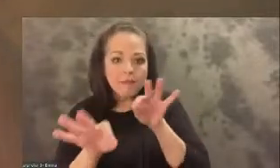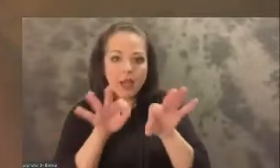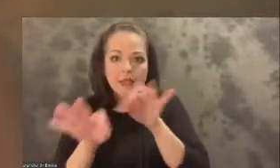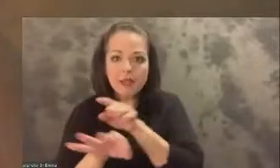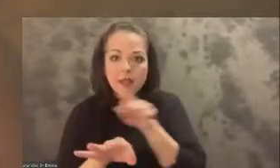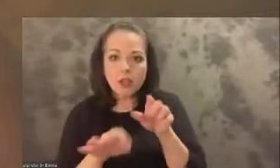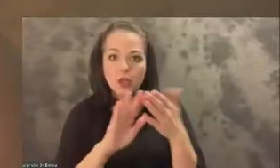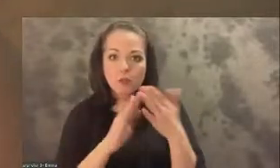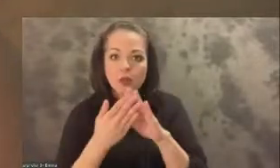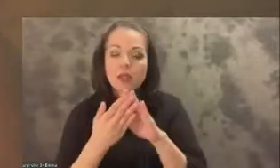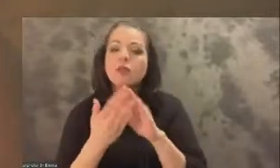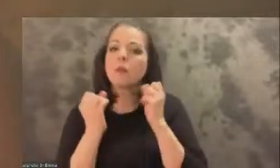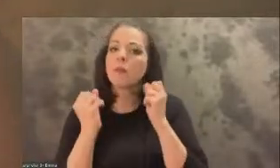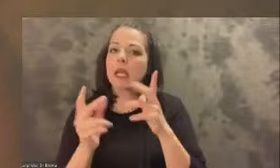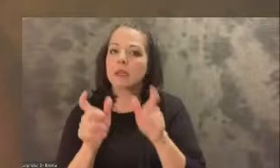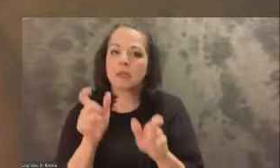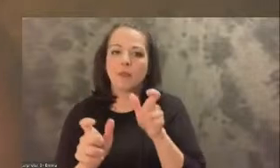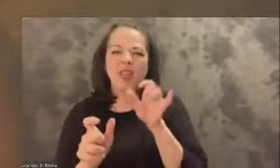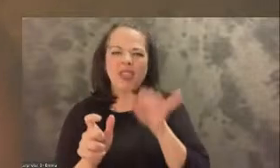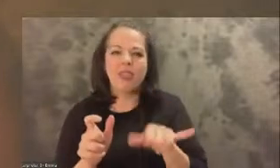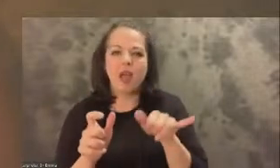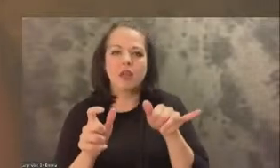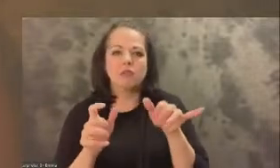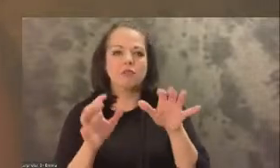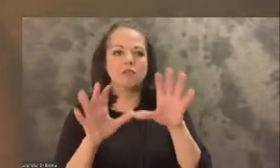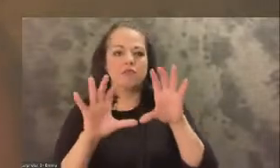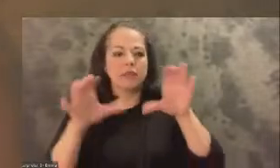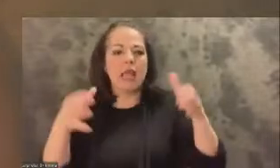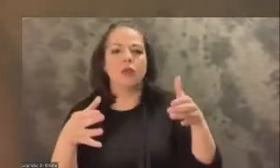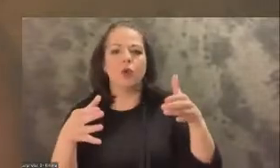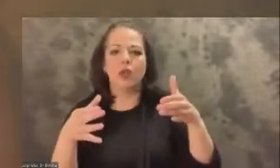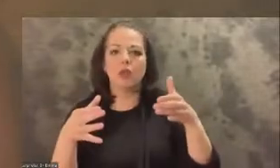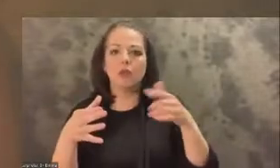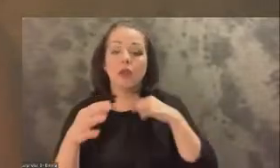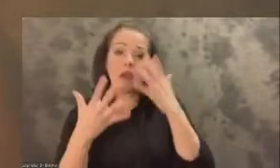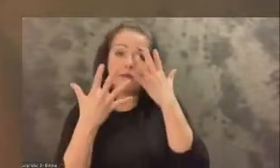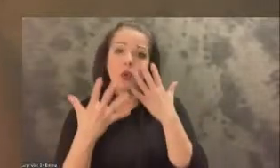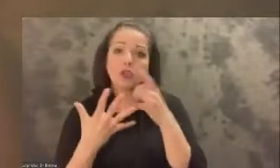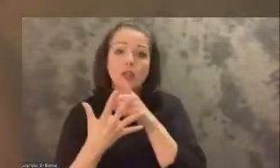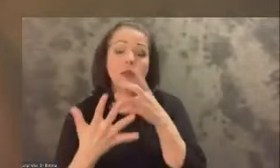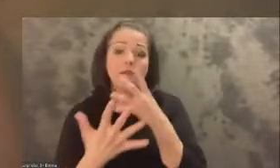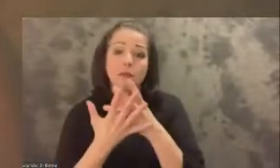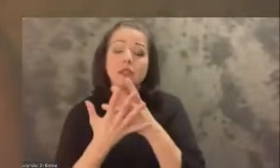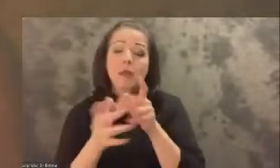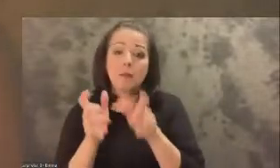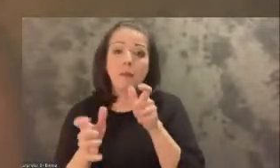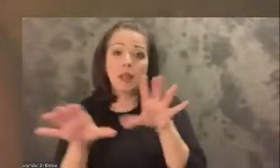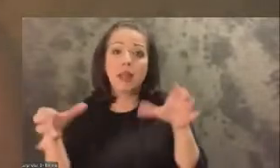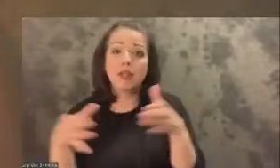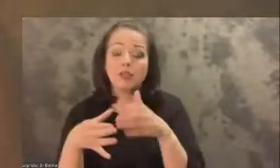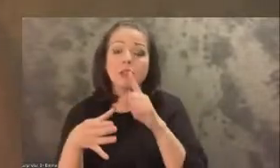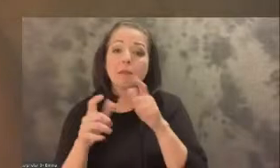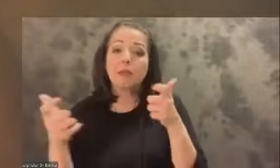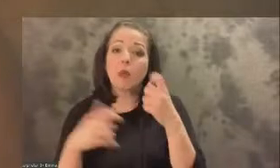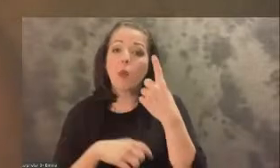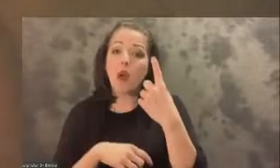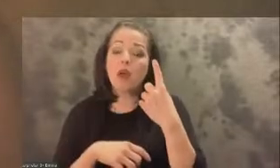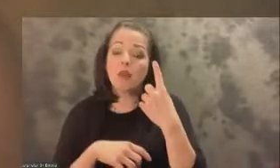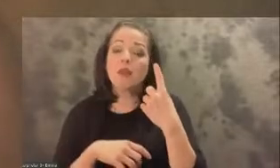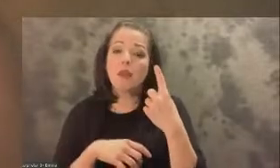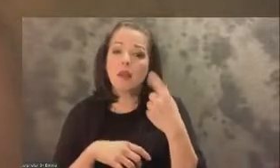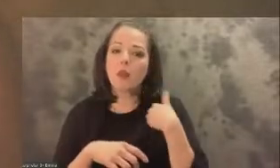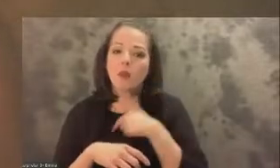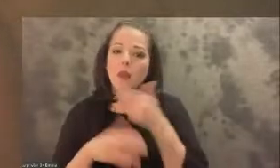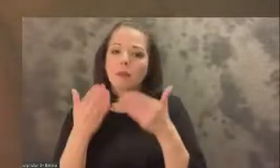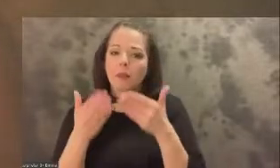of people in that boat. Unfortunately, the prison population is going to be a big one of them, and we're